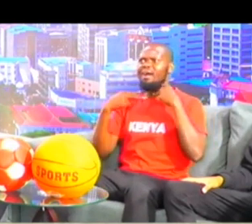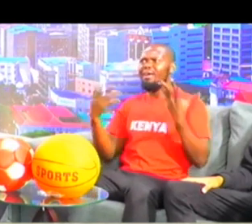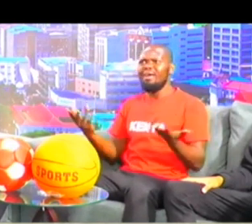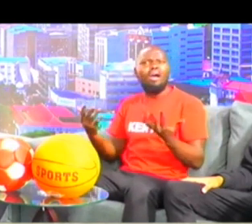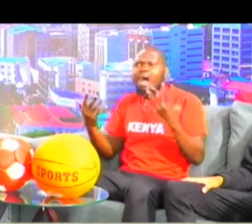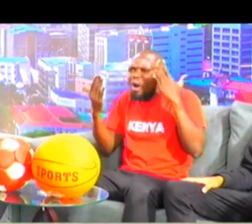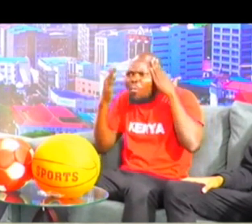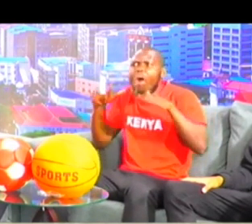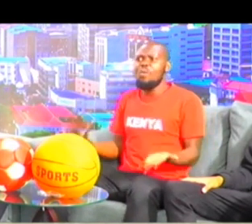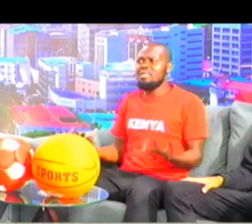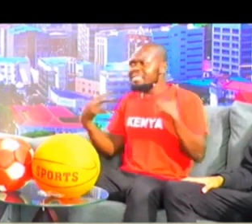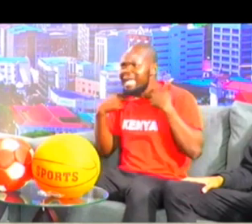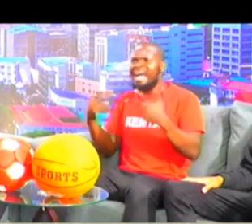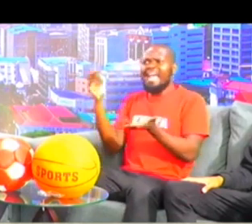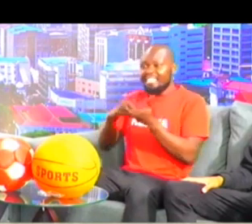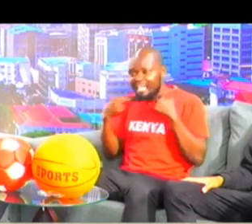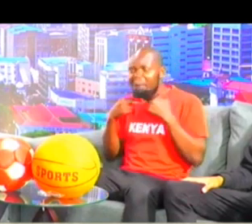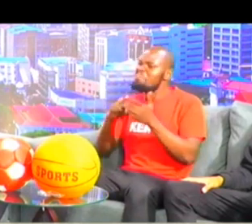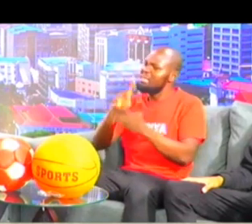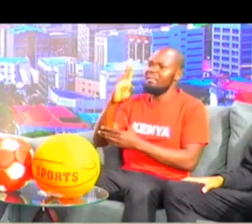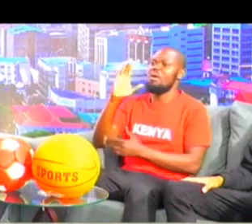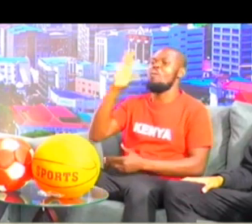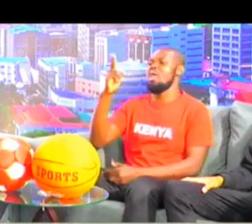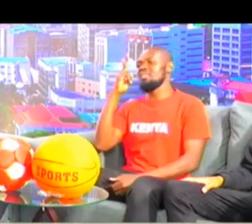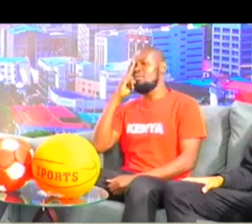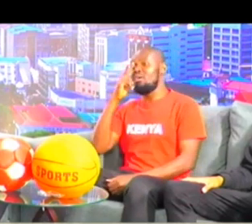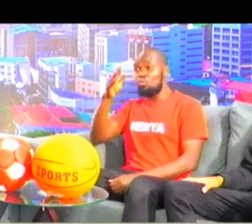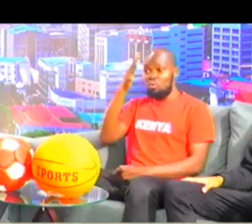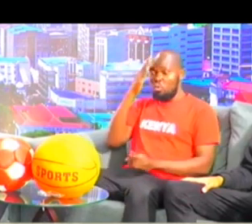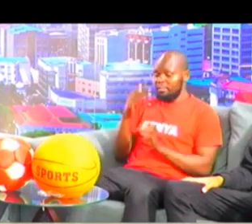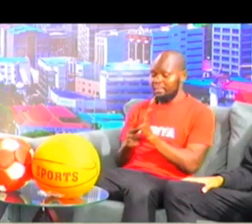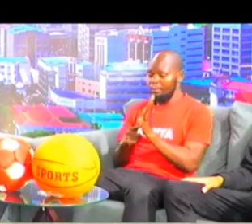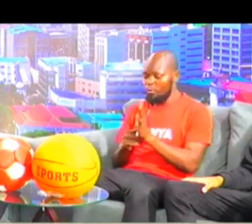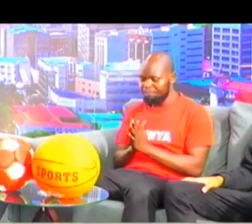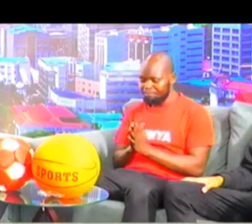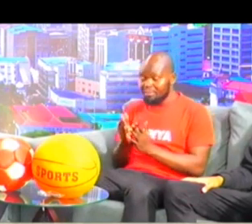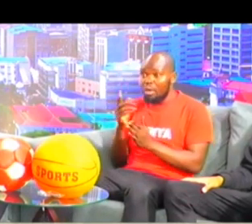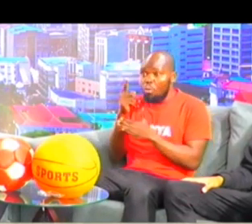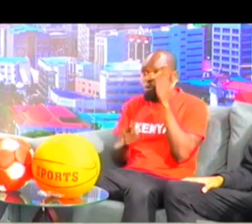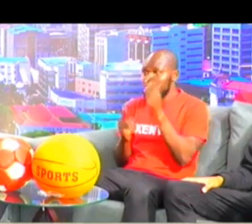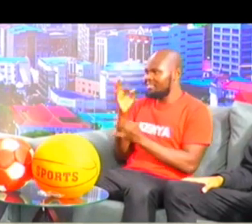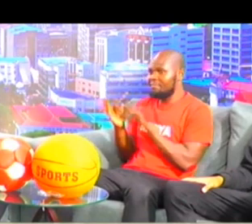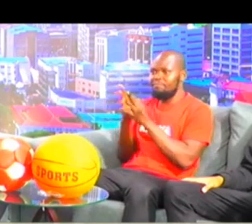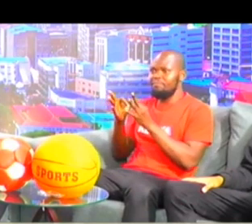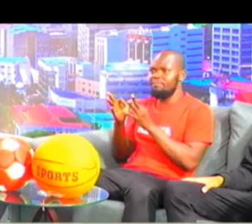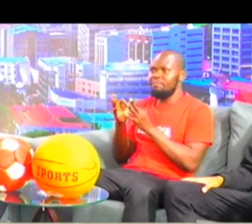fix. So they know where Omar is, they double tag him. So it was really hard for them.